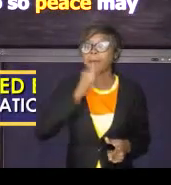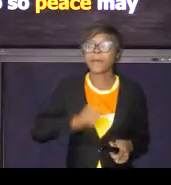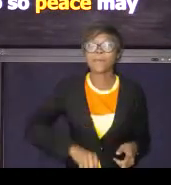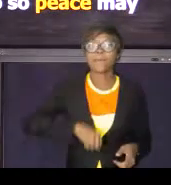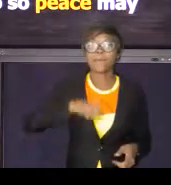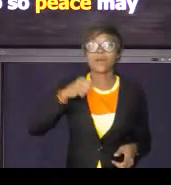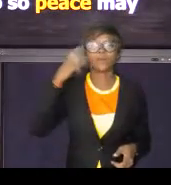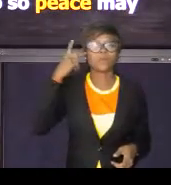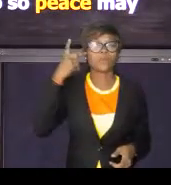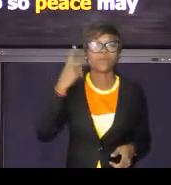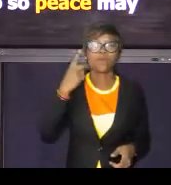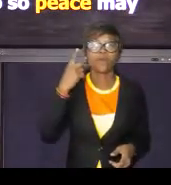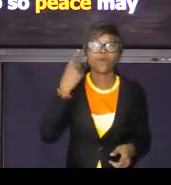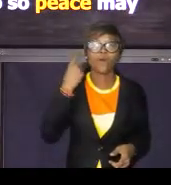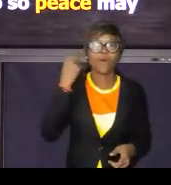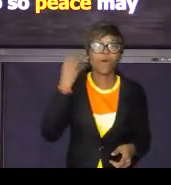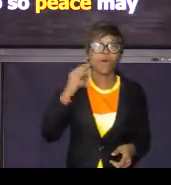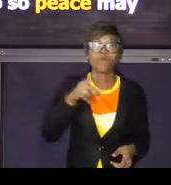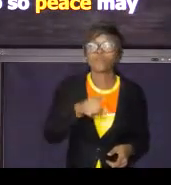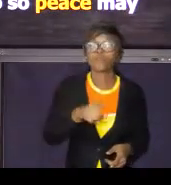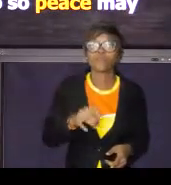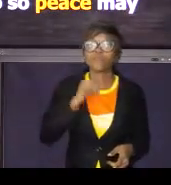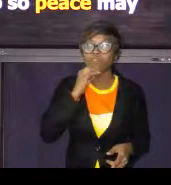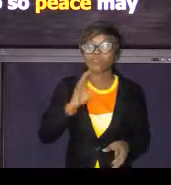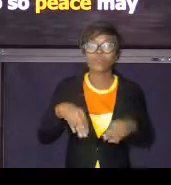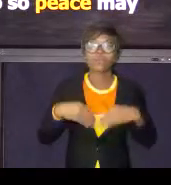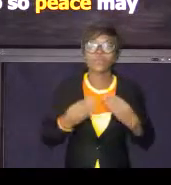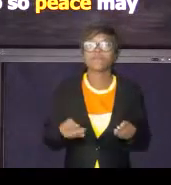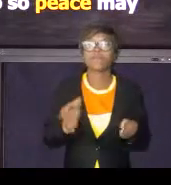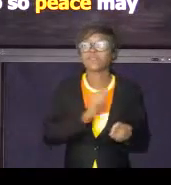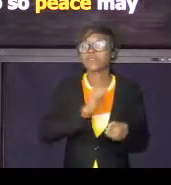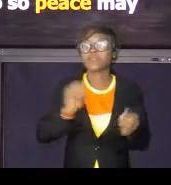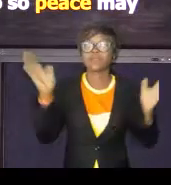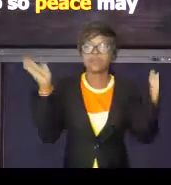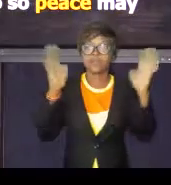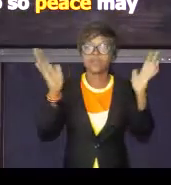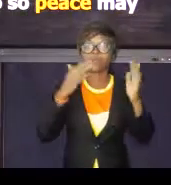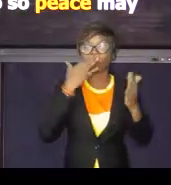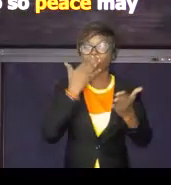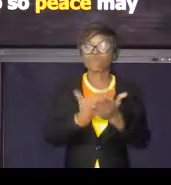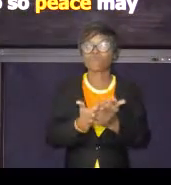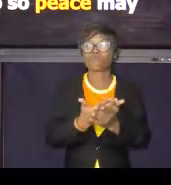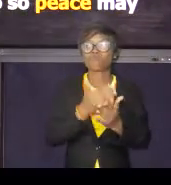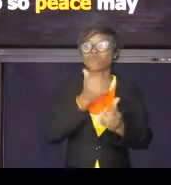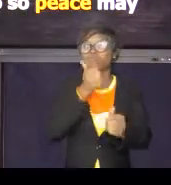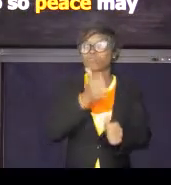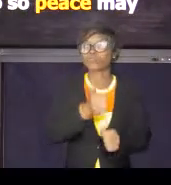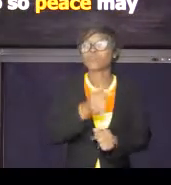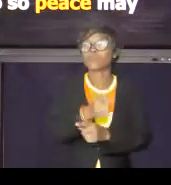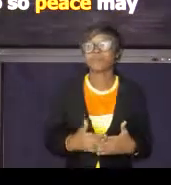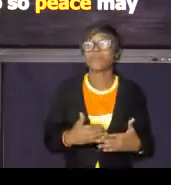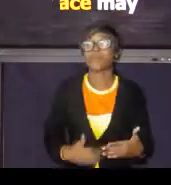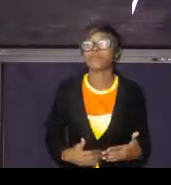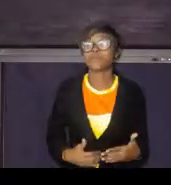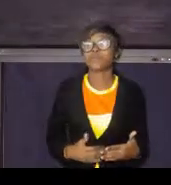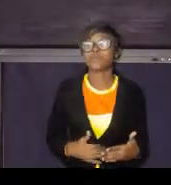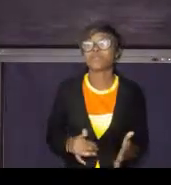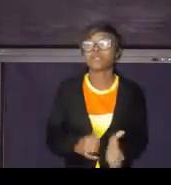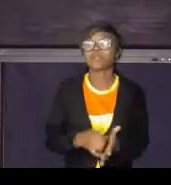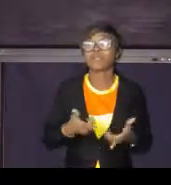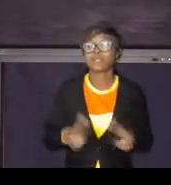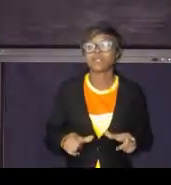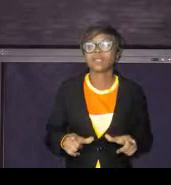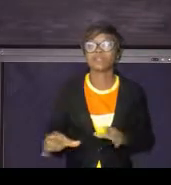am proud of you and you deserve to be celebrated with a cheer. Good job, you. Before we go to